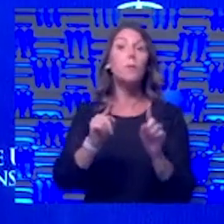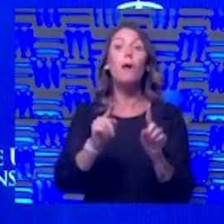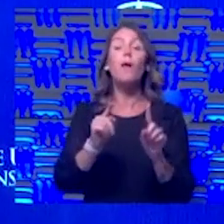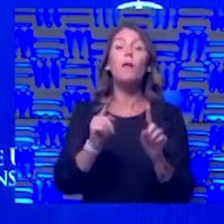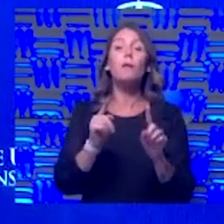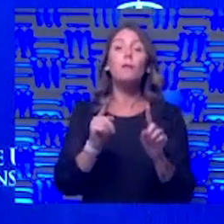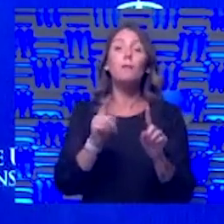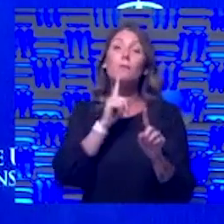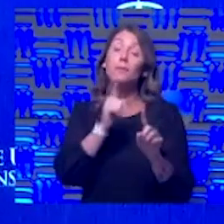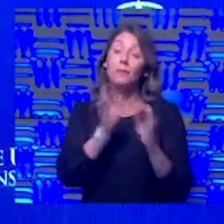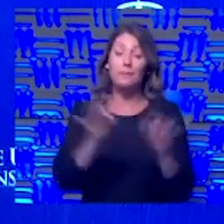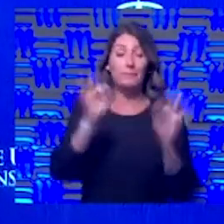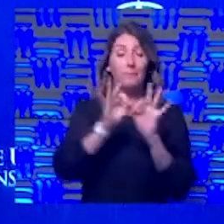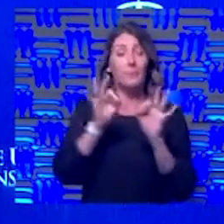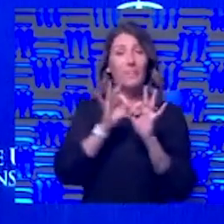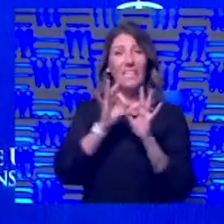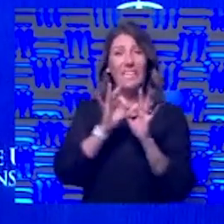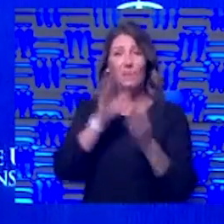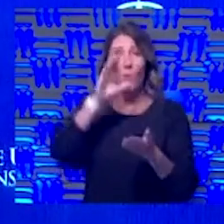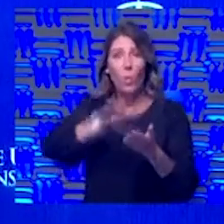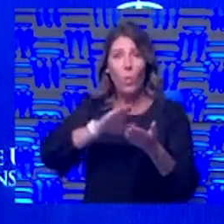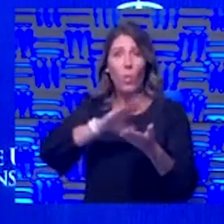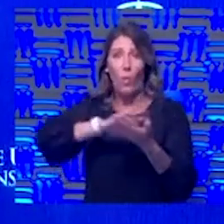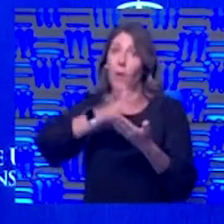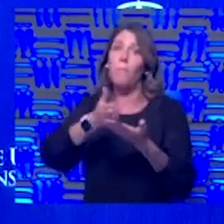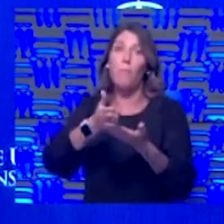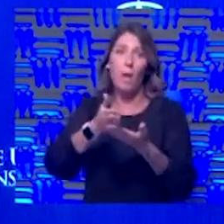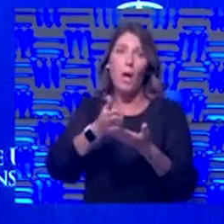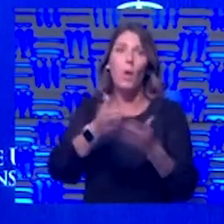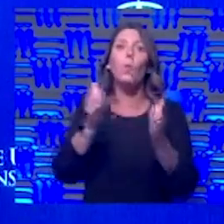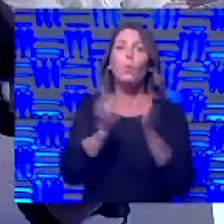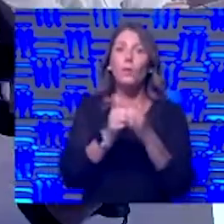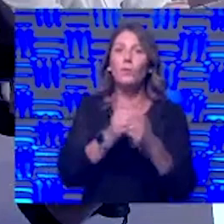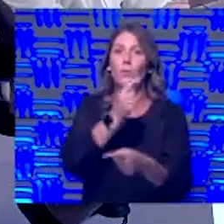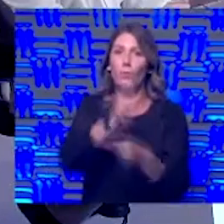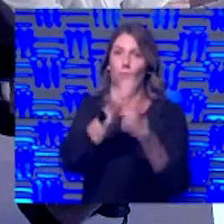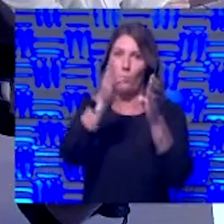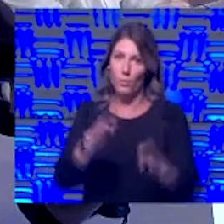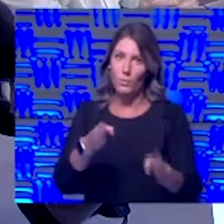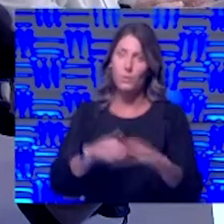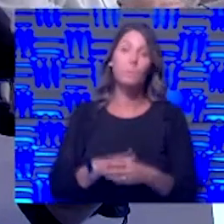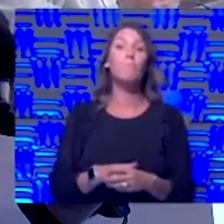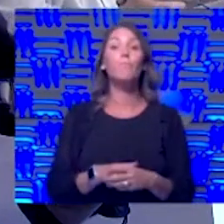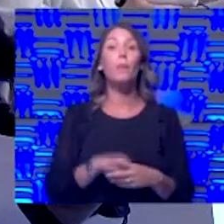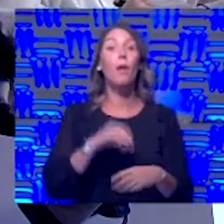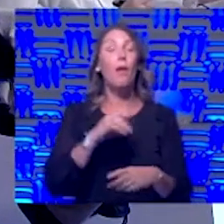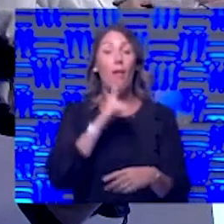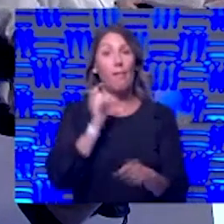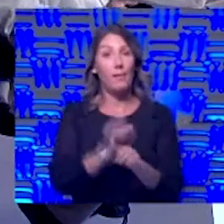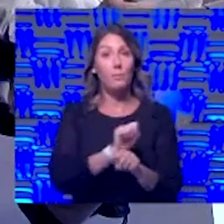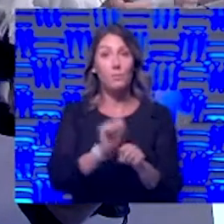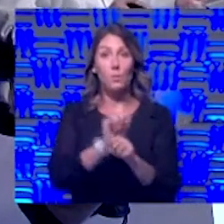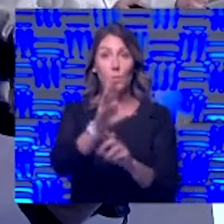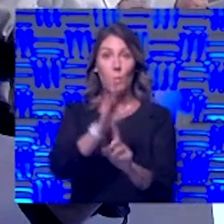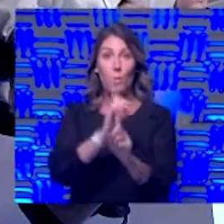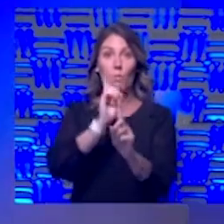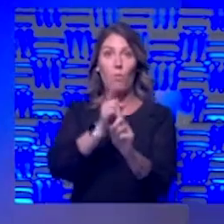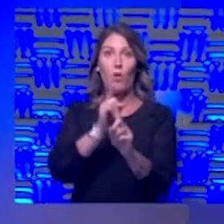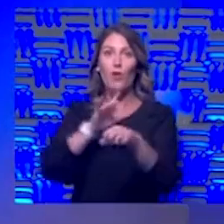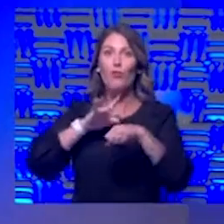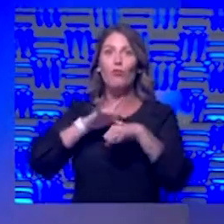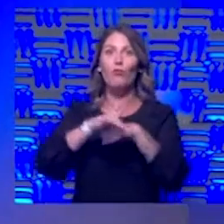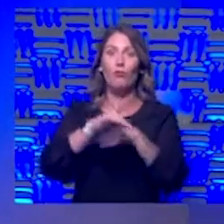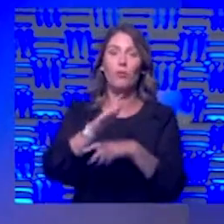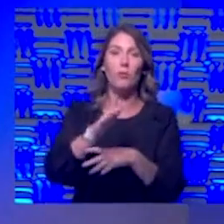really the key is a low dose of a steroid in the right population. Yep, absolutely. And just to your point too, I think early on as